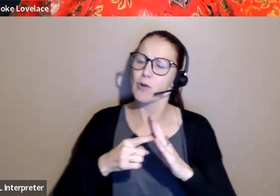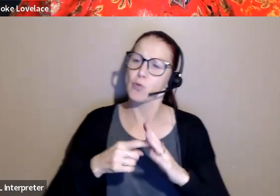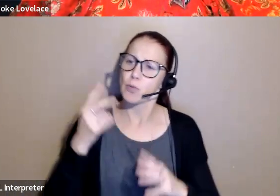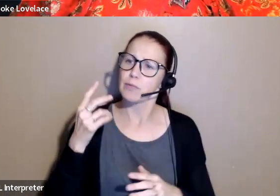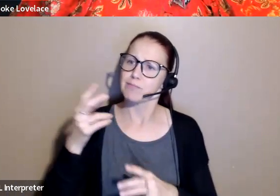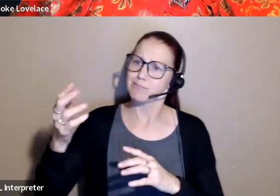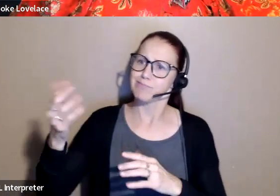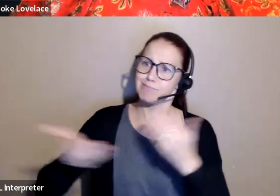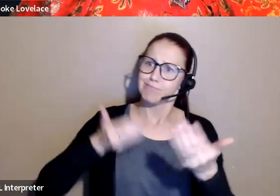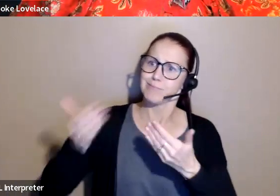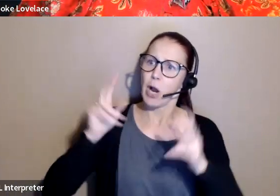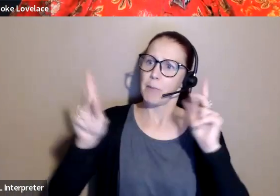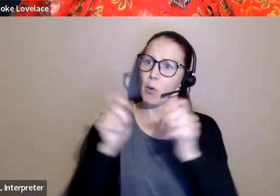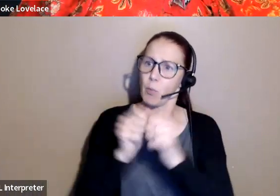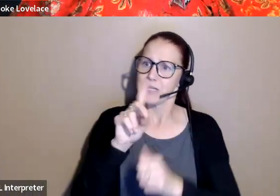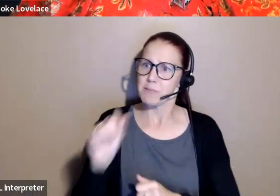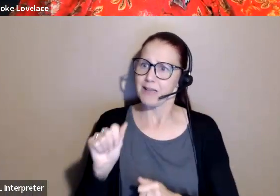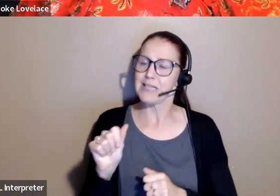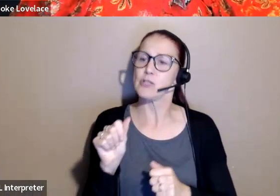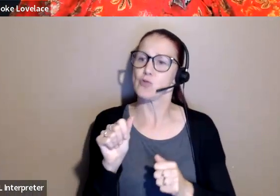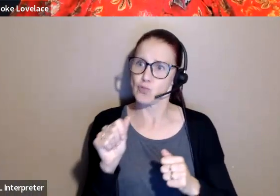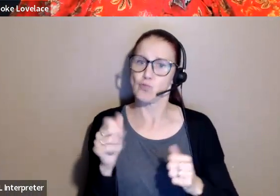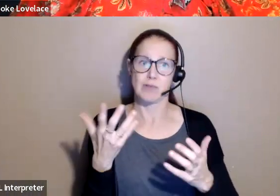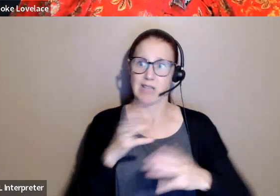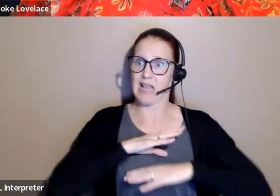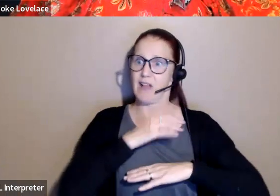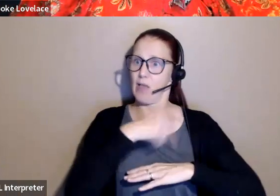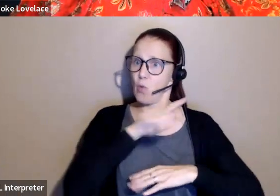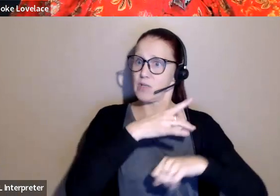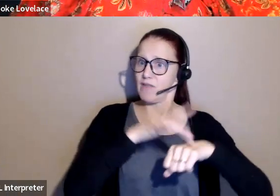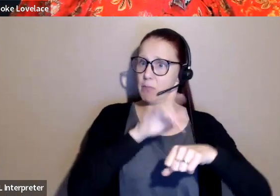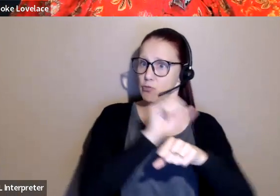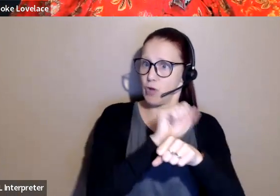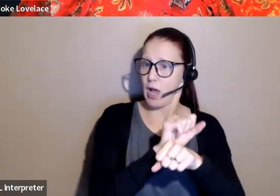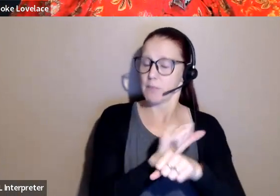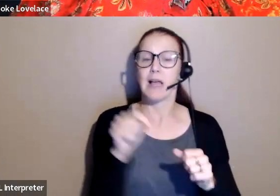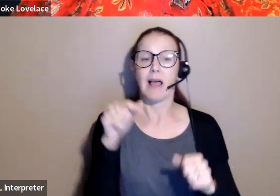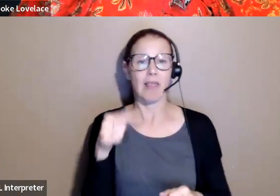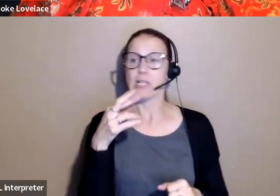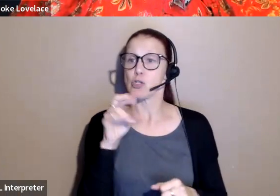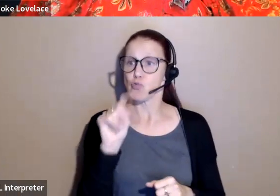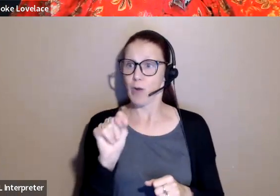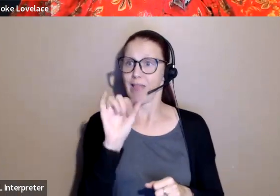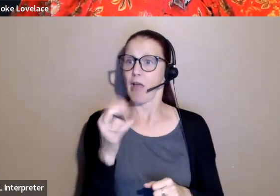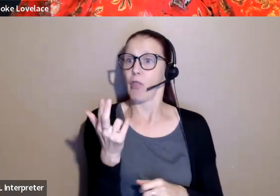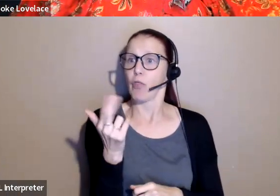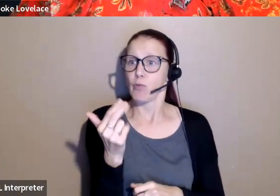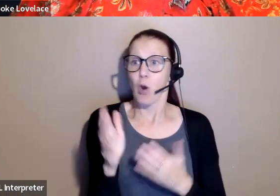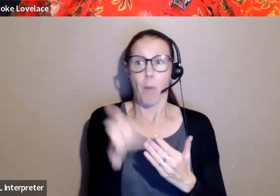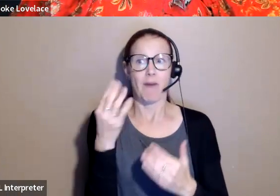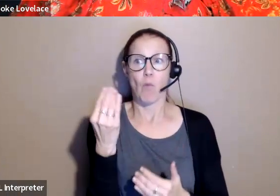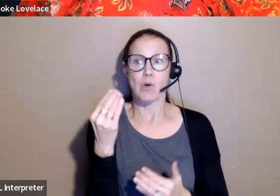start filling those openings. And so with this grant, with that almost $14